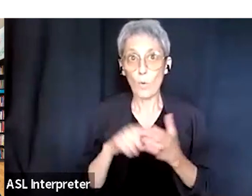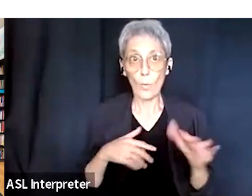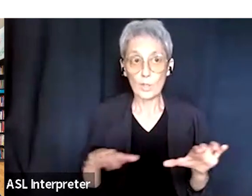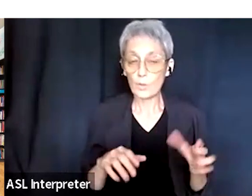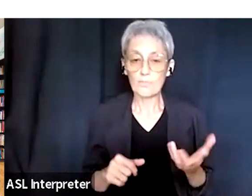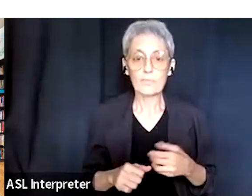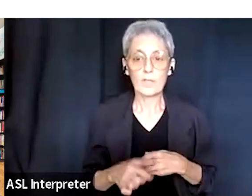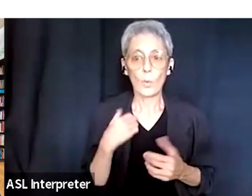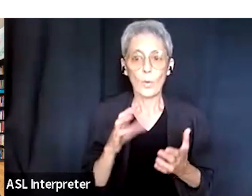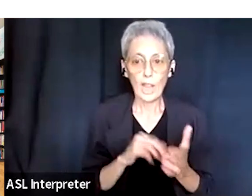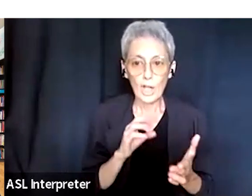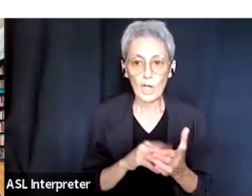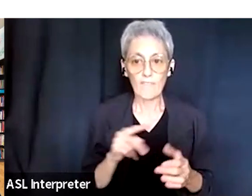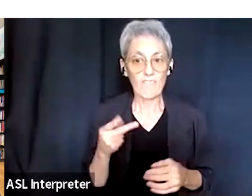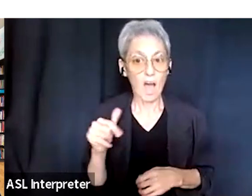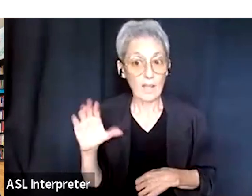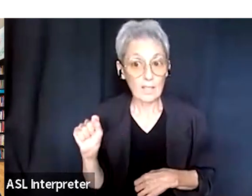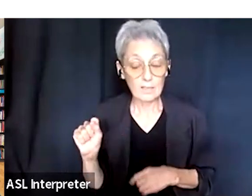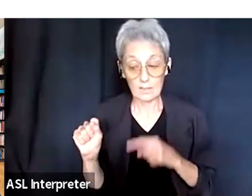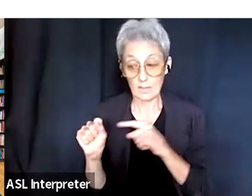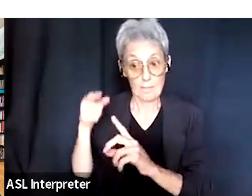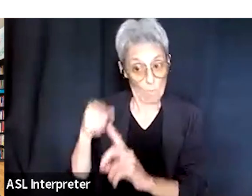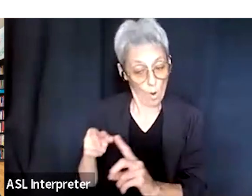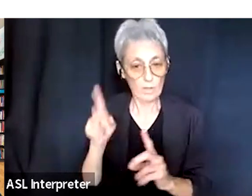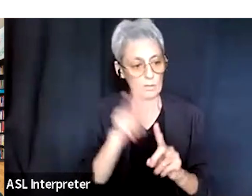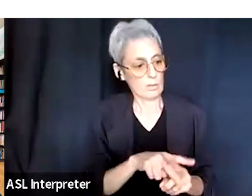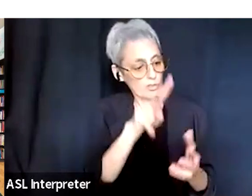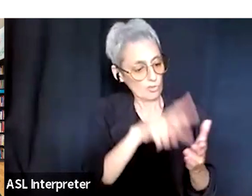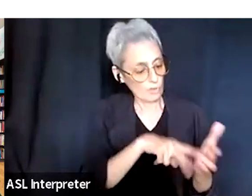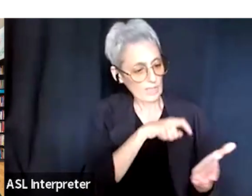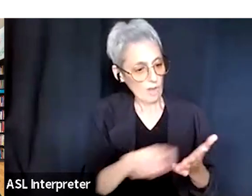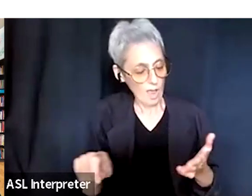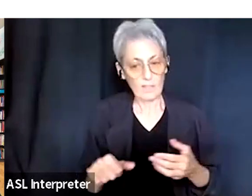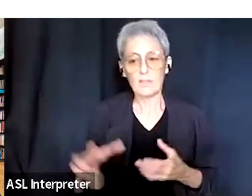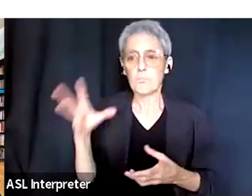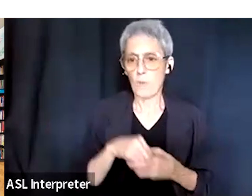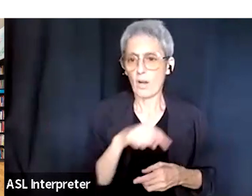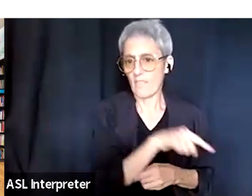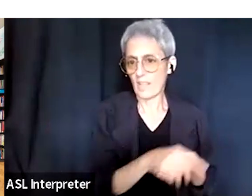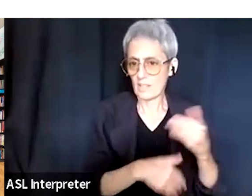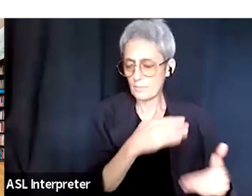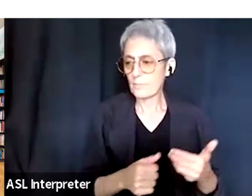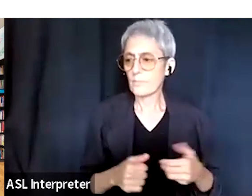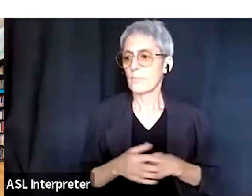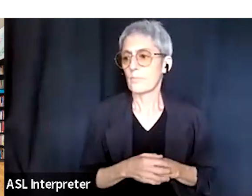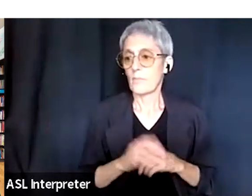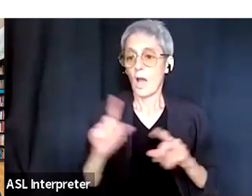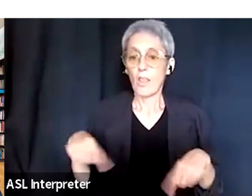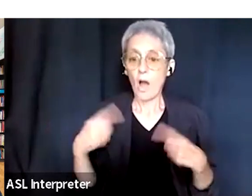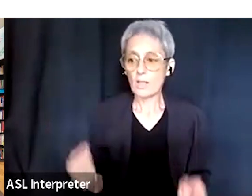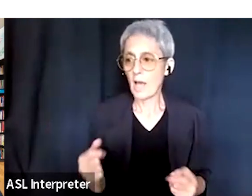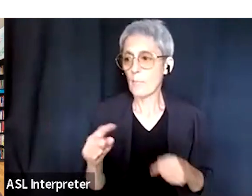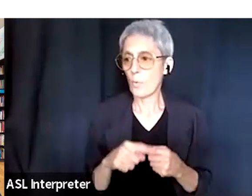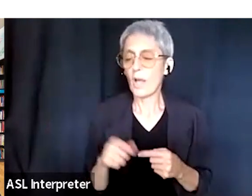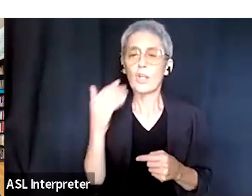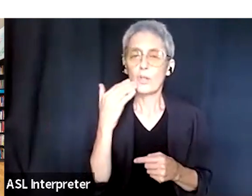learn phonics to read and to write. It's part of it. There was a long time when, we needed